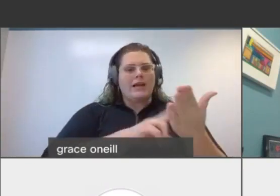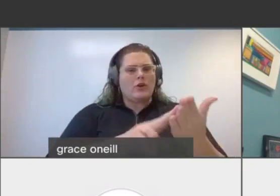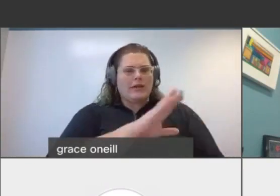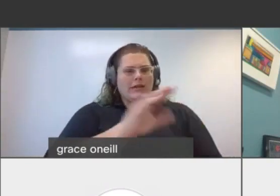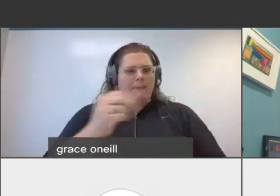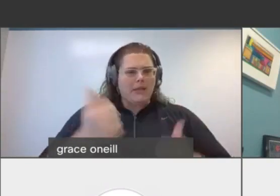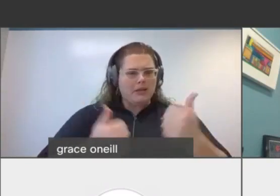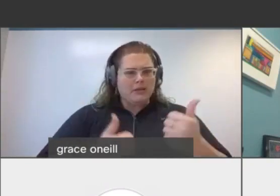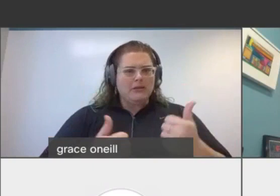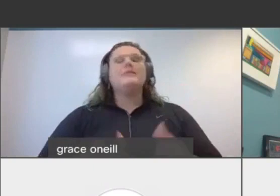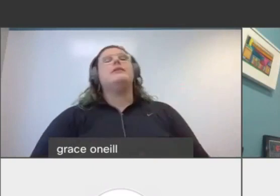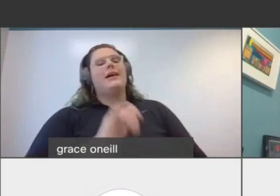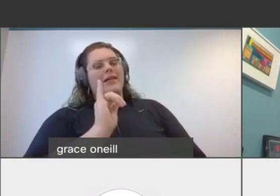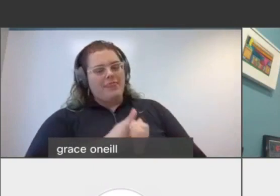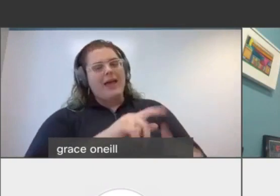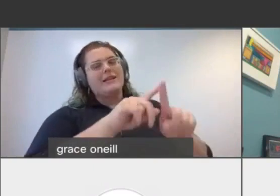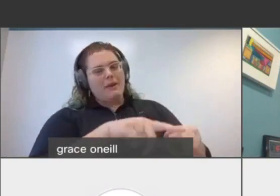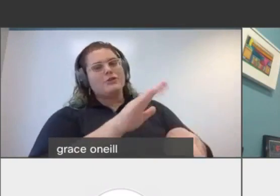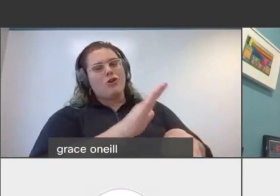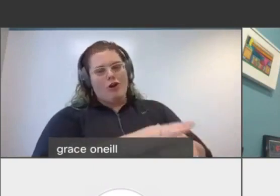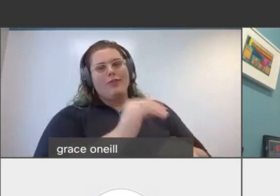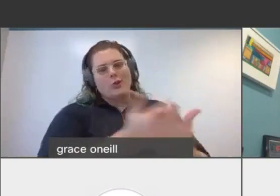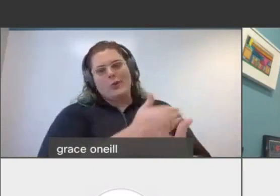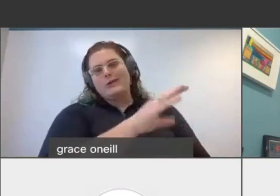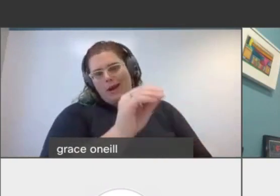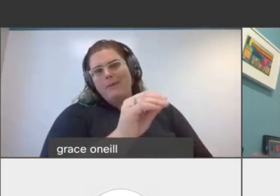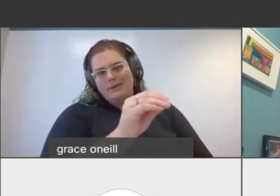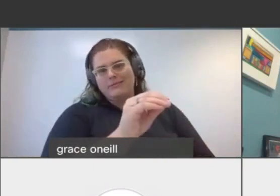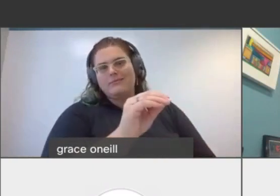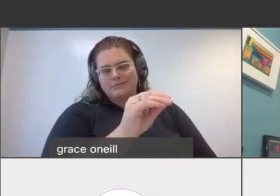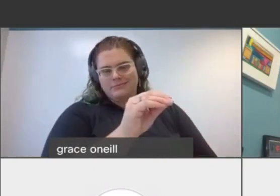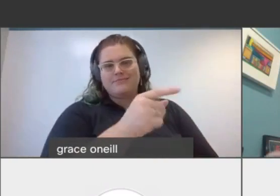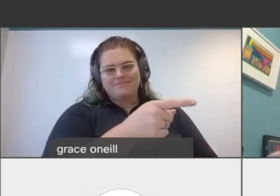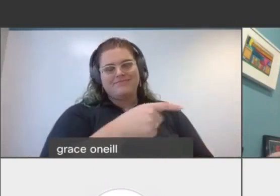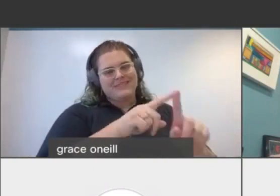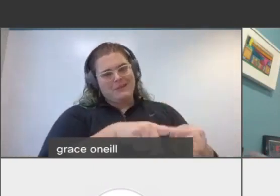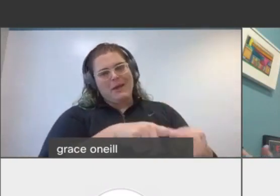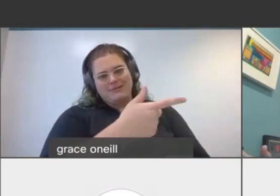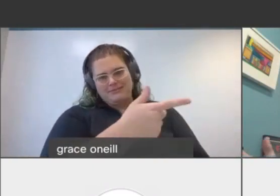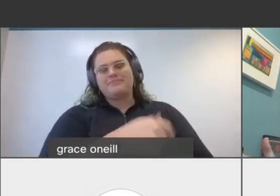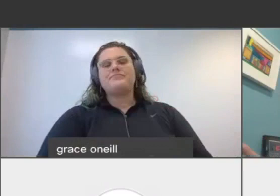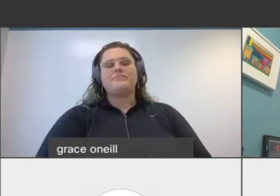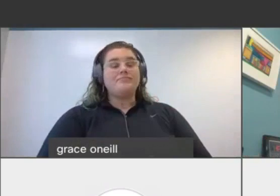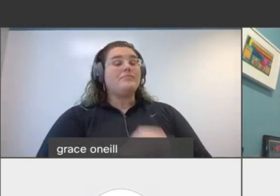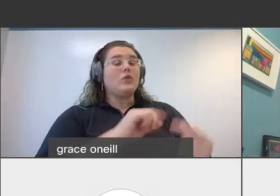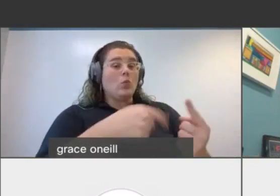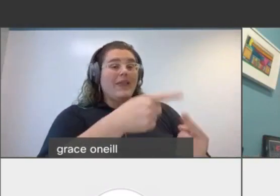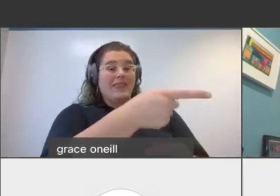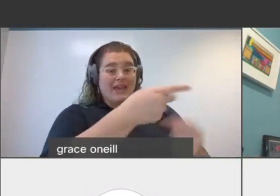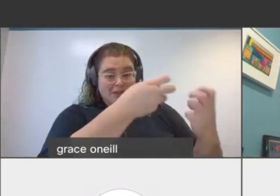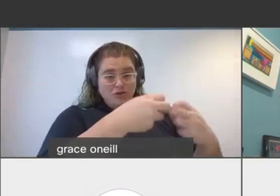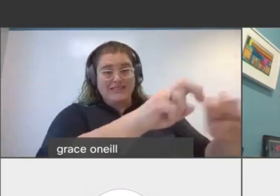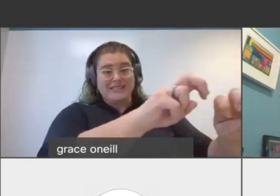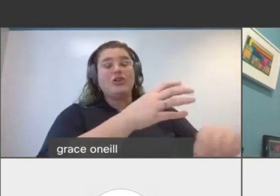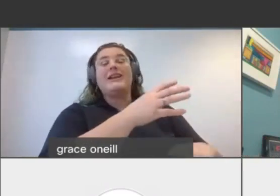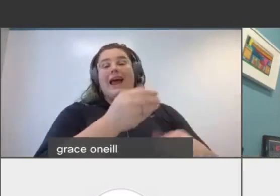the contracting company. As they do their transition and hire their staff, they'll be making decisions about